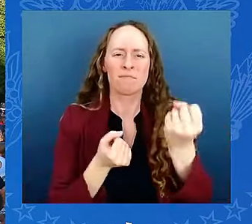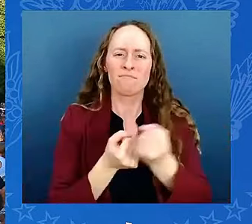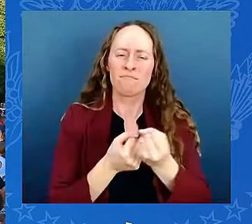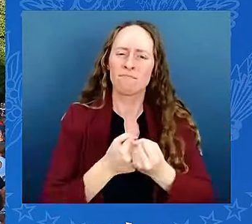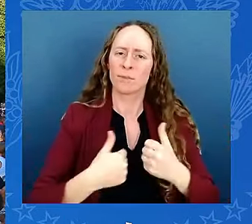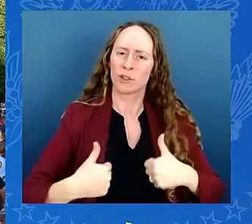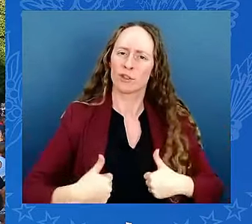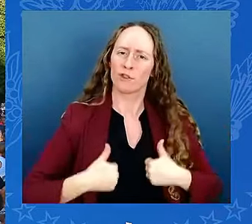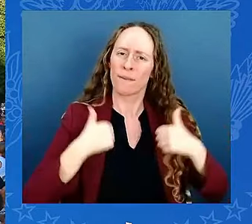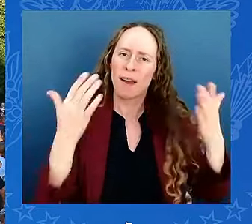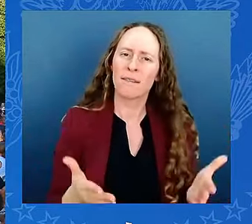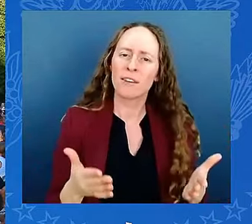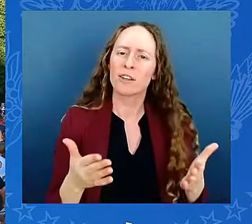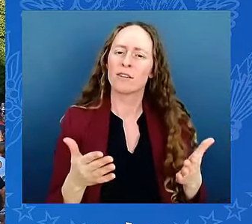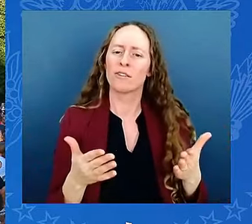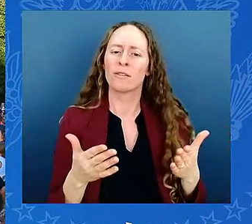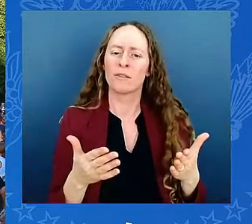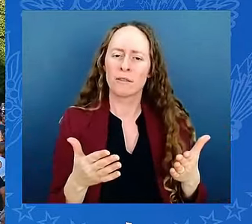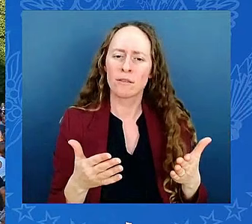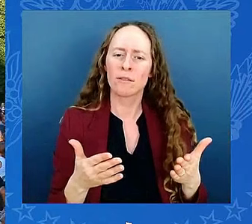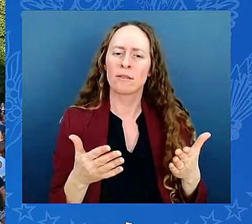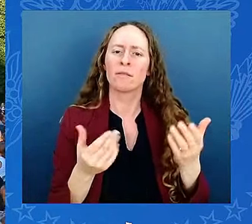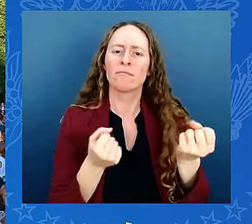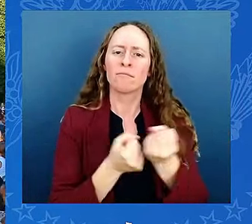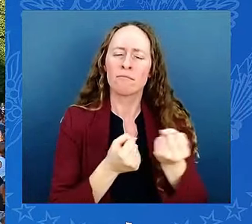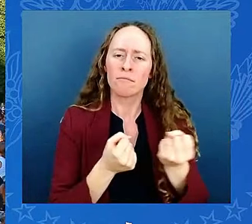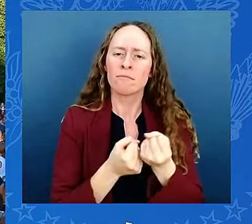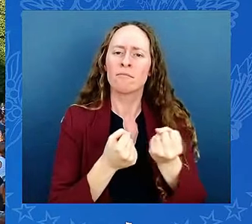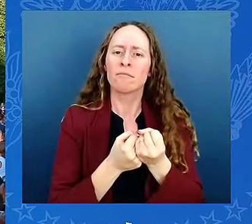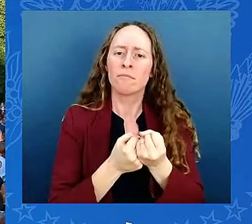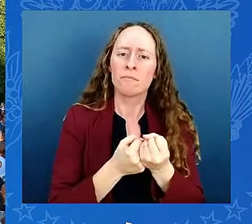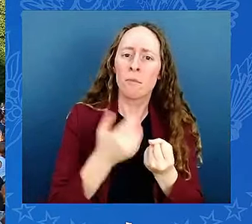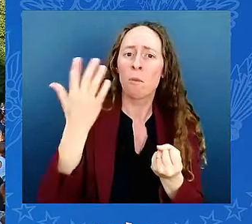for perpetrators. The way I looked at it,